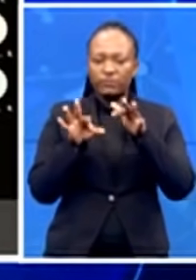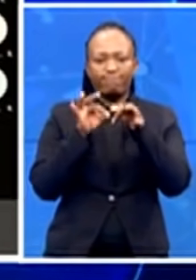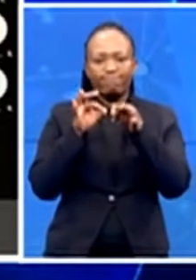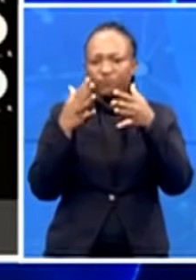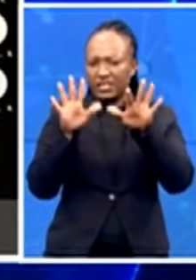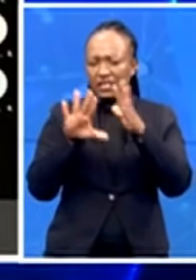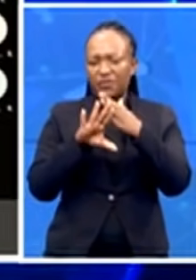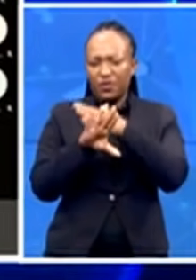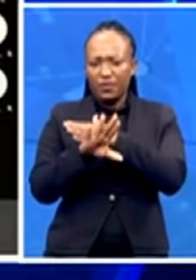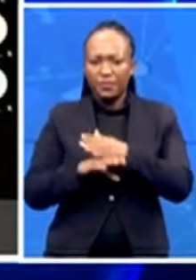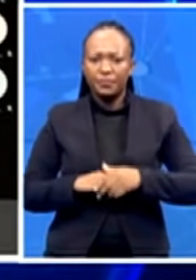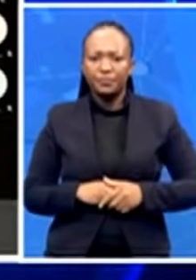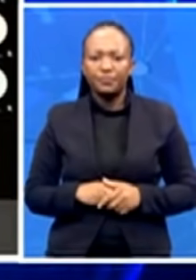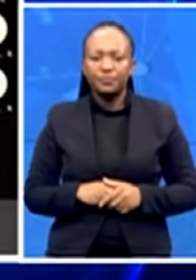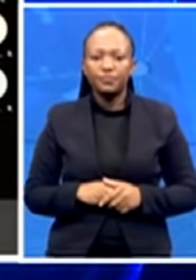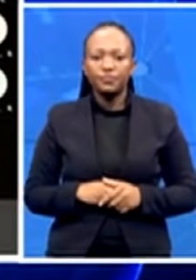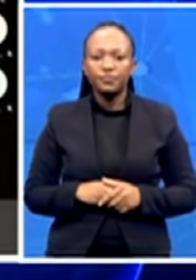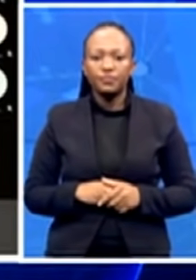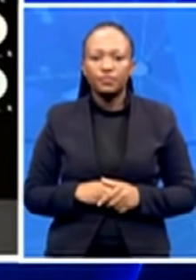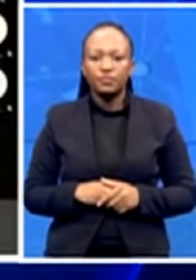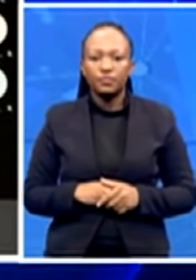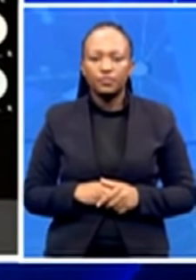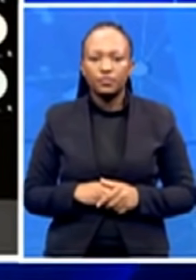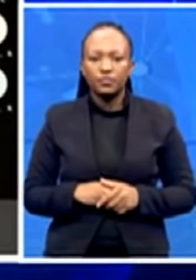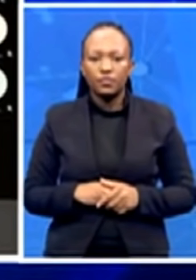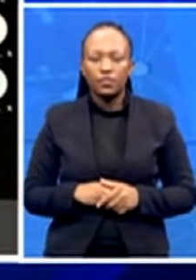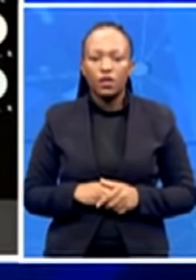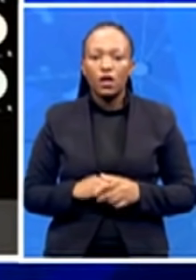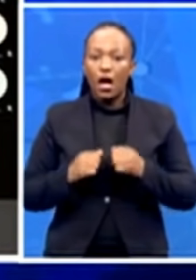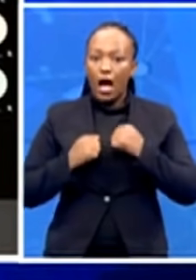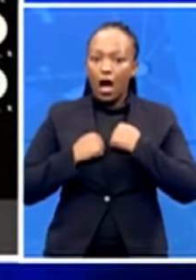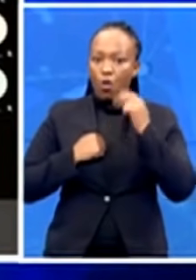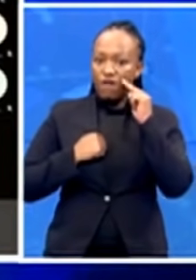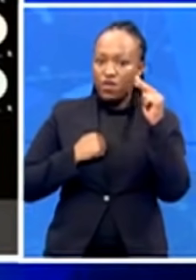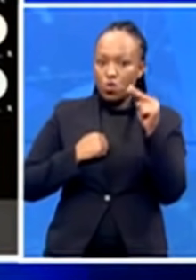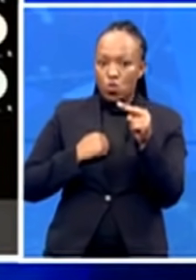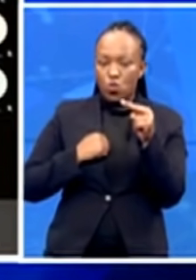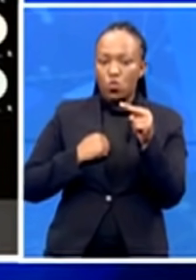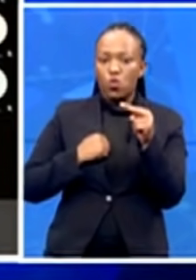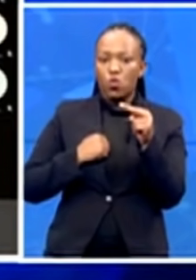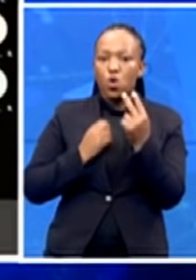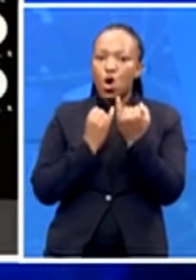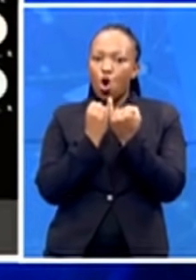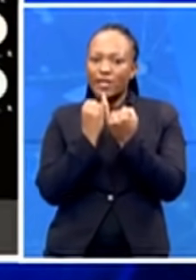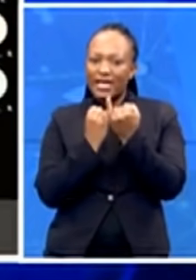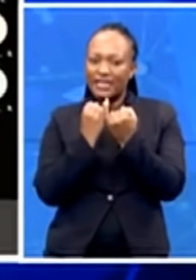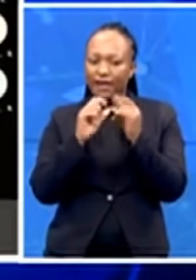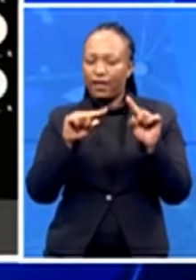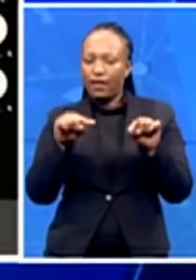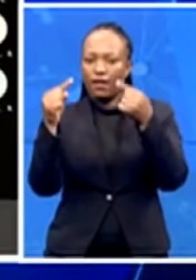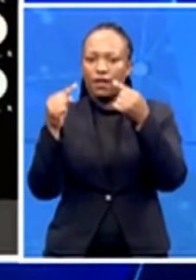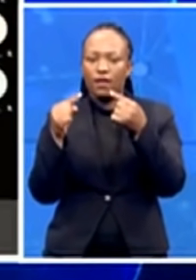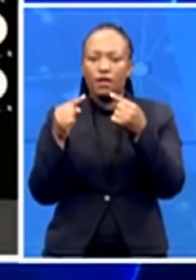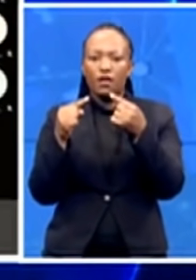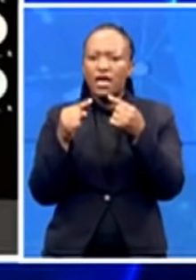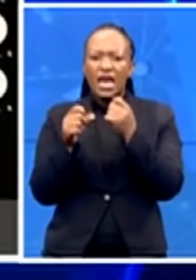There is, in our view, no merit in the contention that there was a narrowing down or a